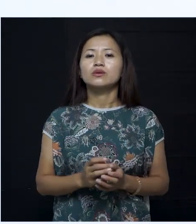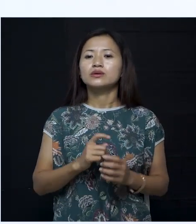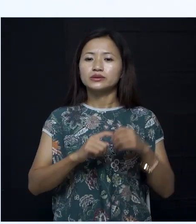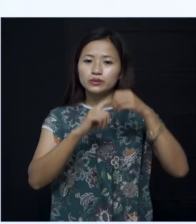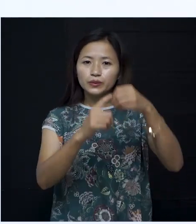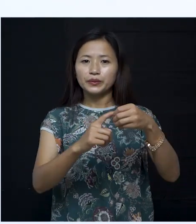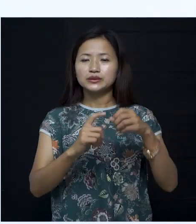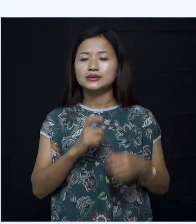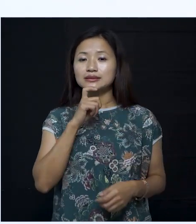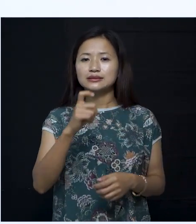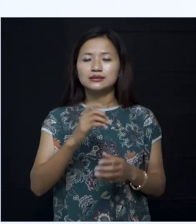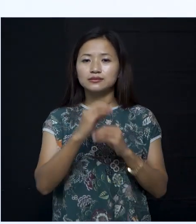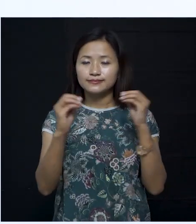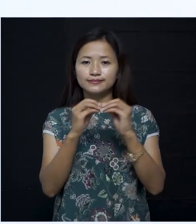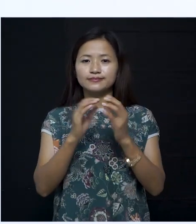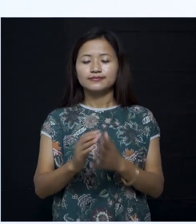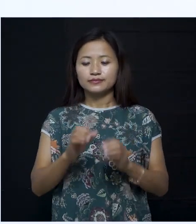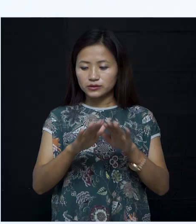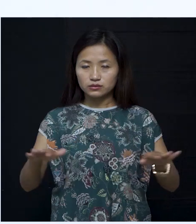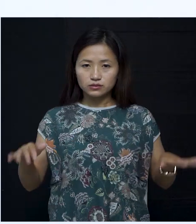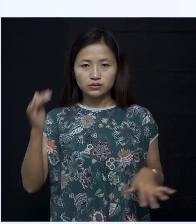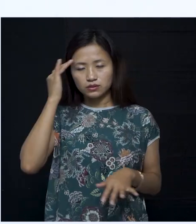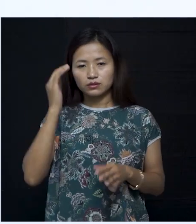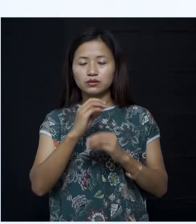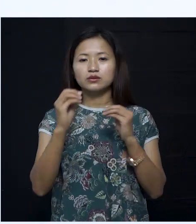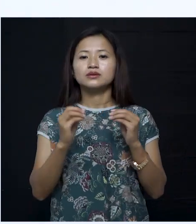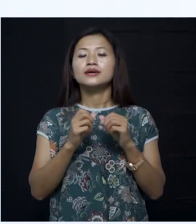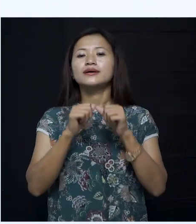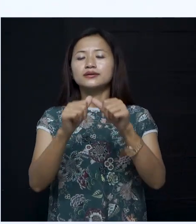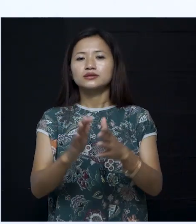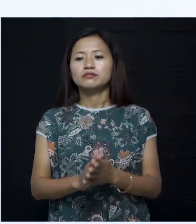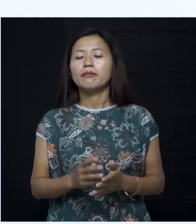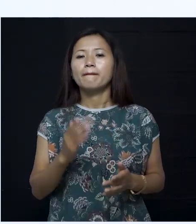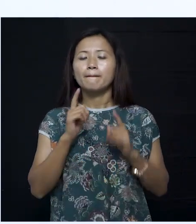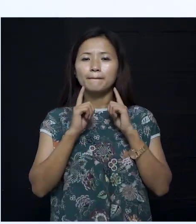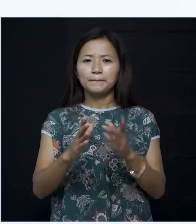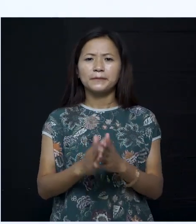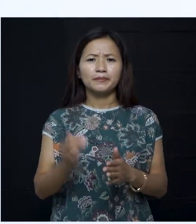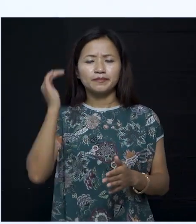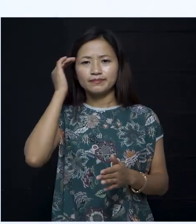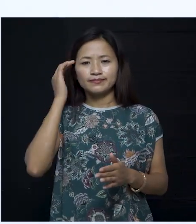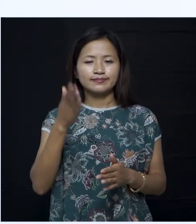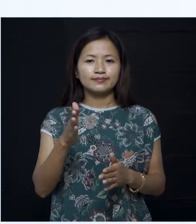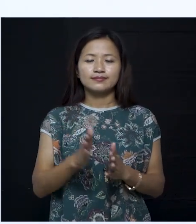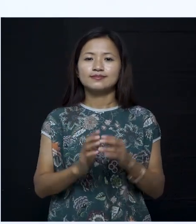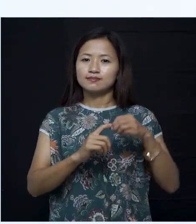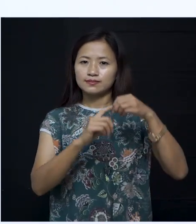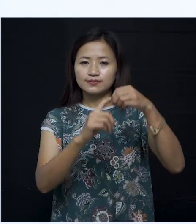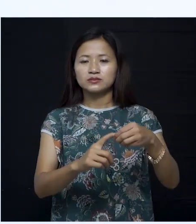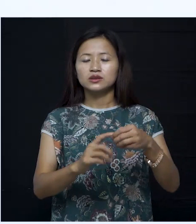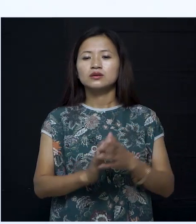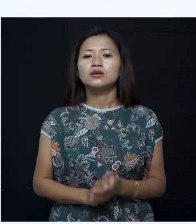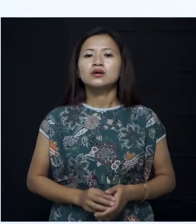asking about. Many times, students know the answer, but they will not know the question, and that is a big problem. You keep